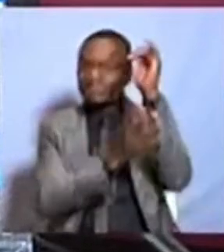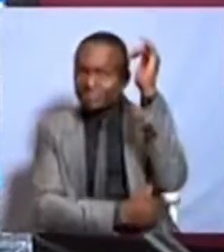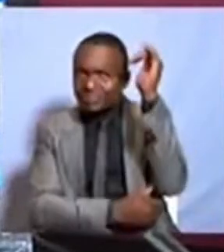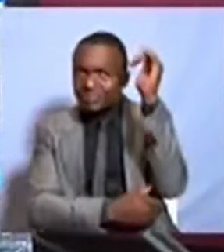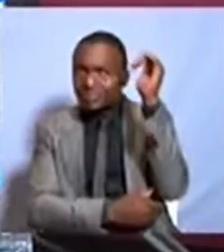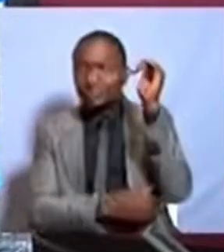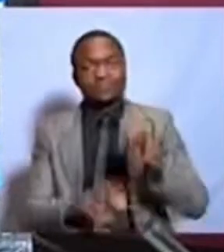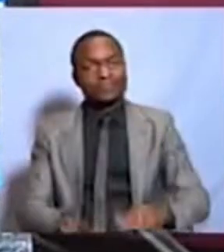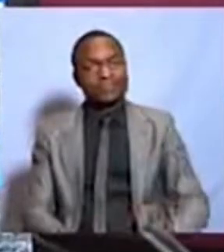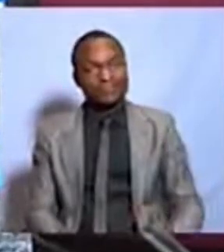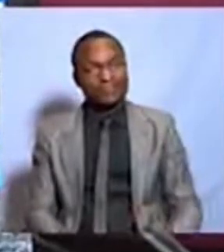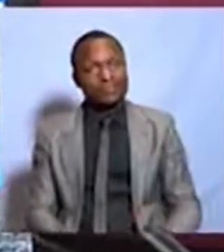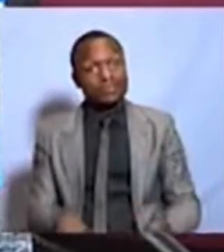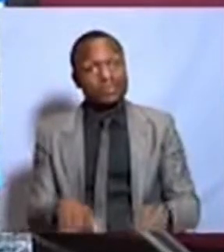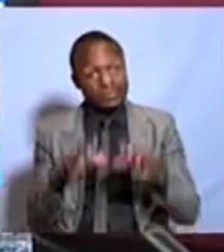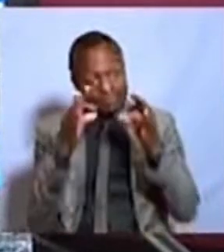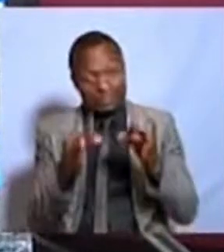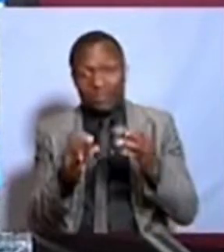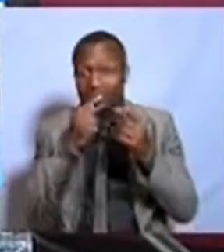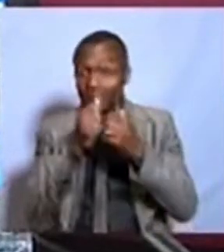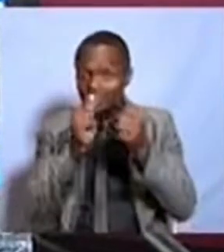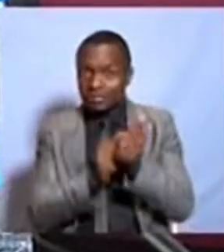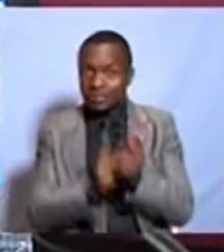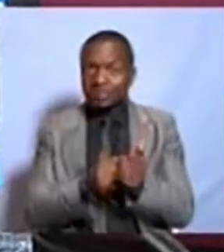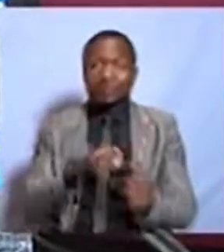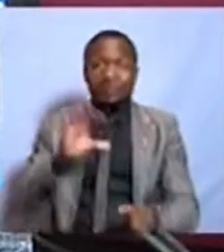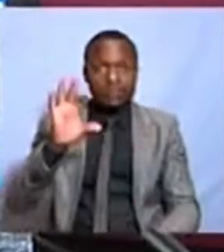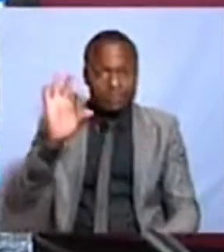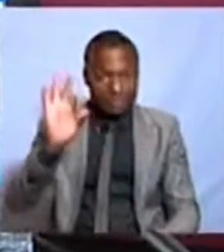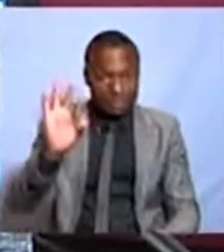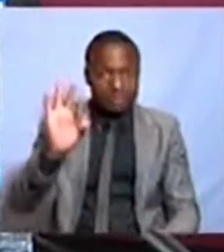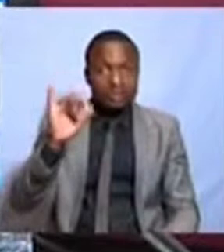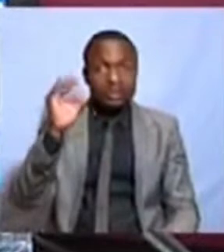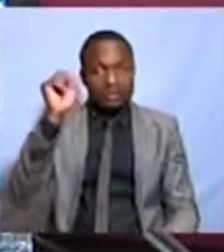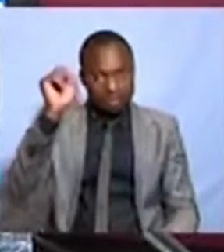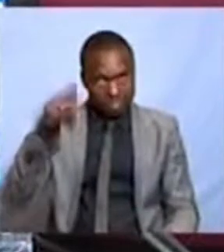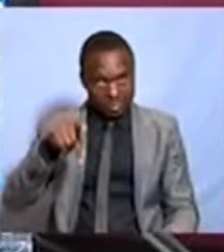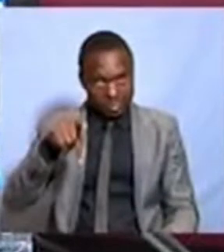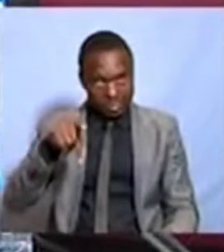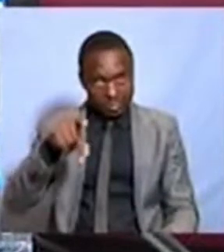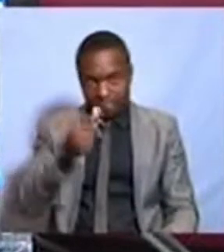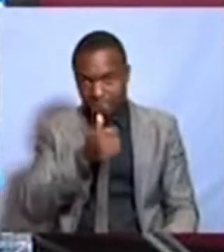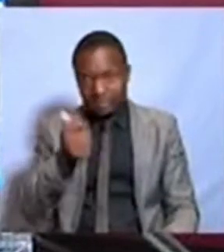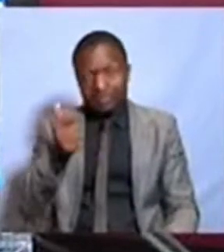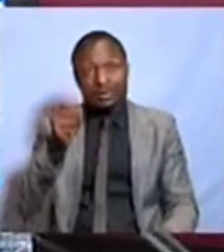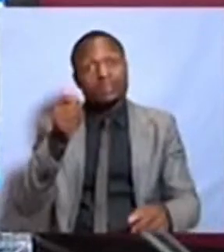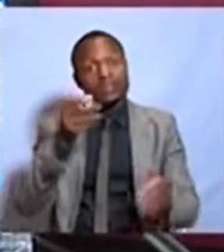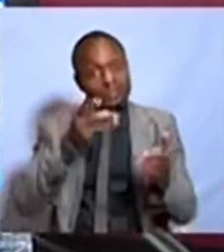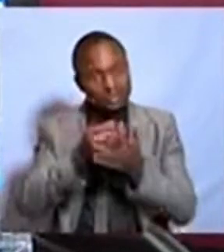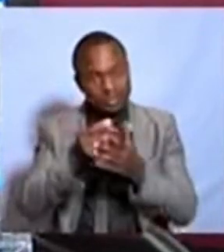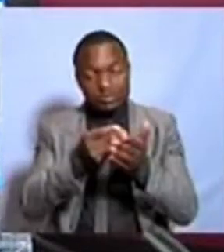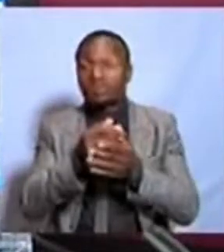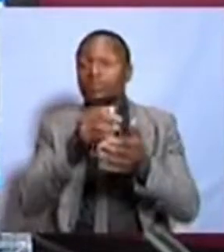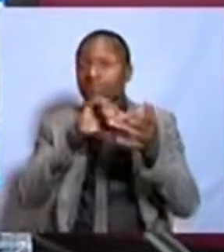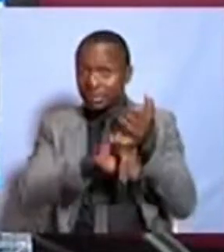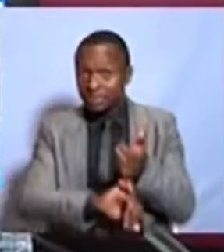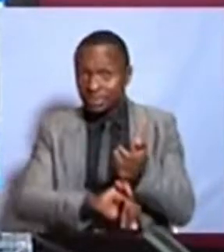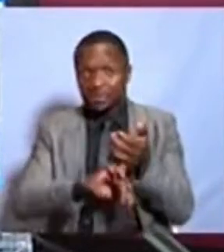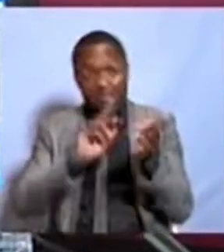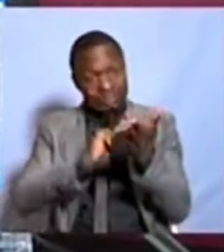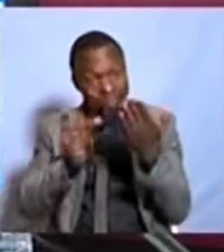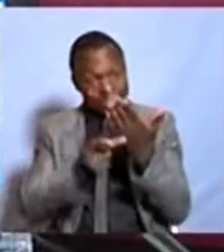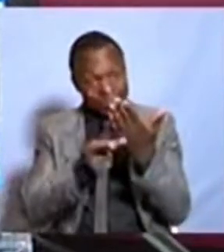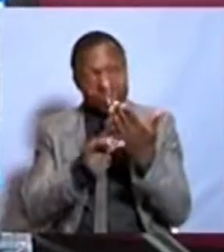Still living in poverty. When we speak to FSP or FISP or these other social protection programs that we are speaking to,